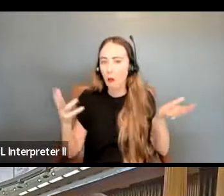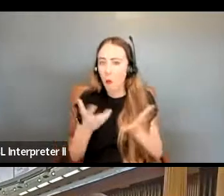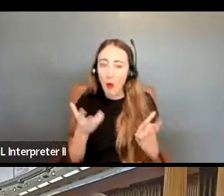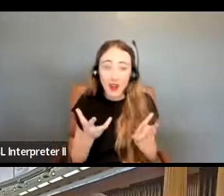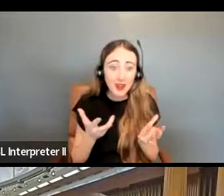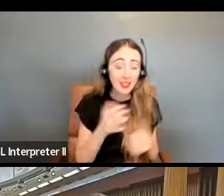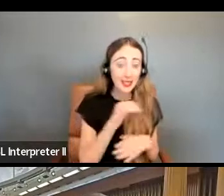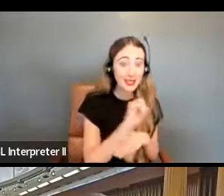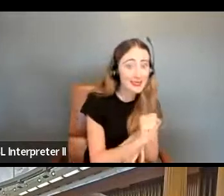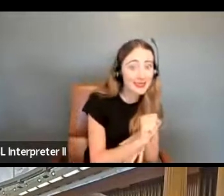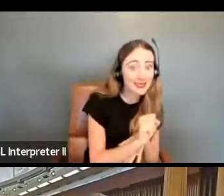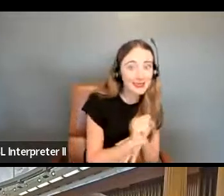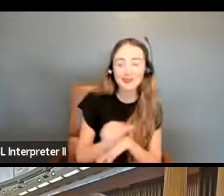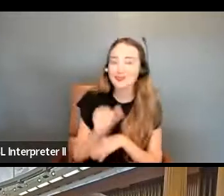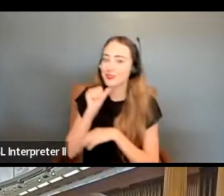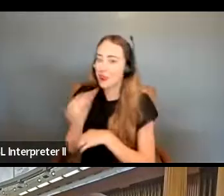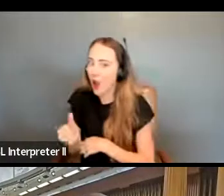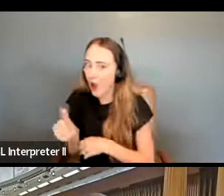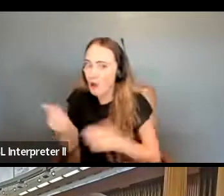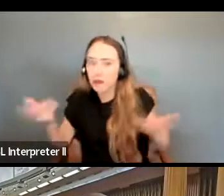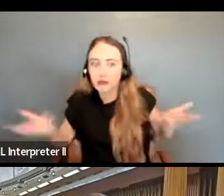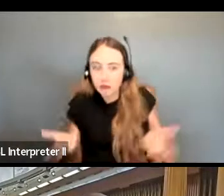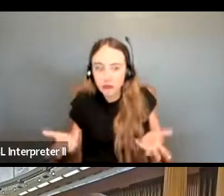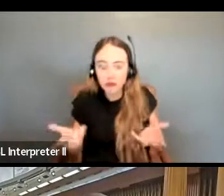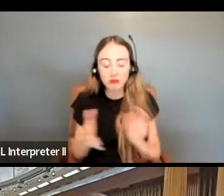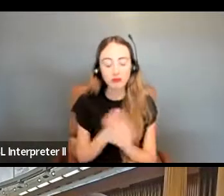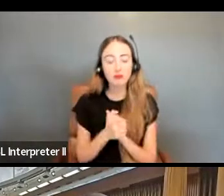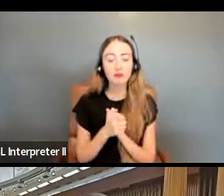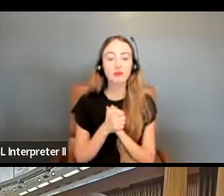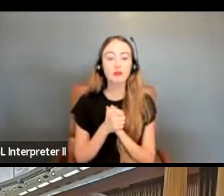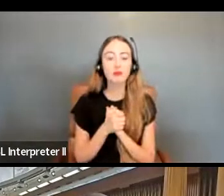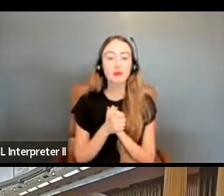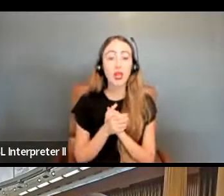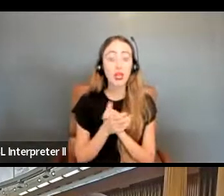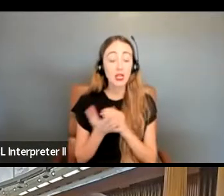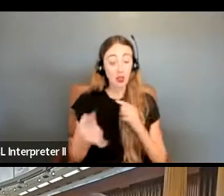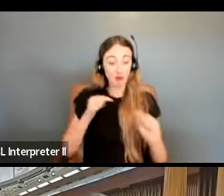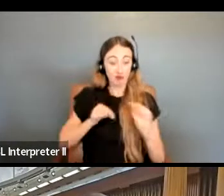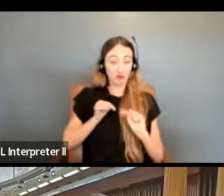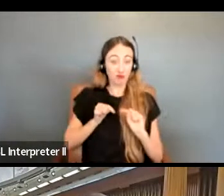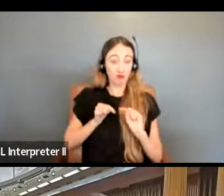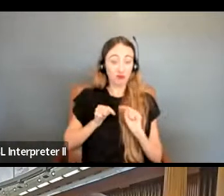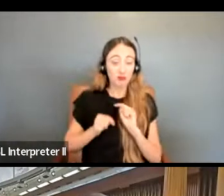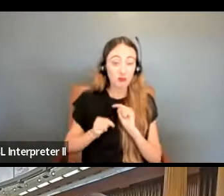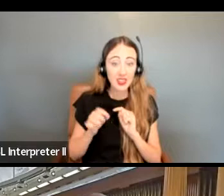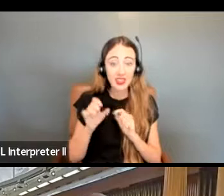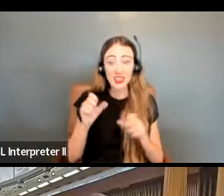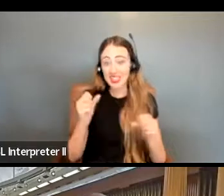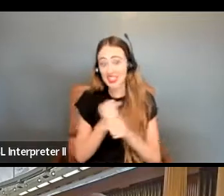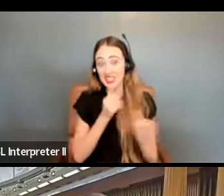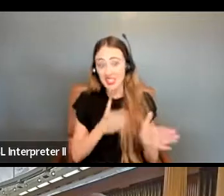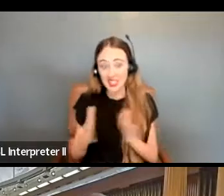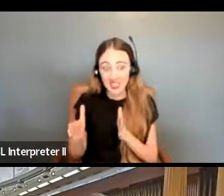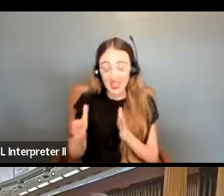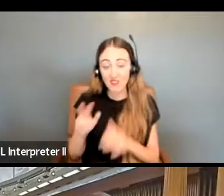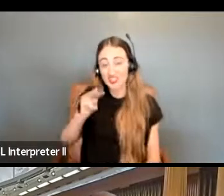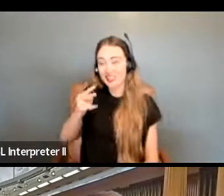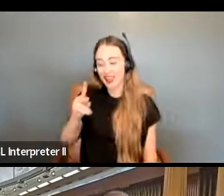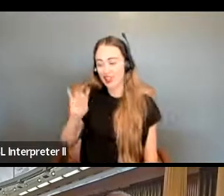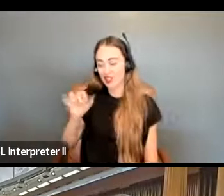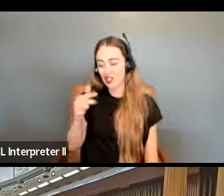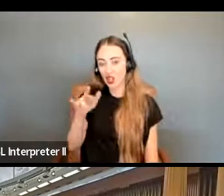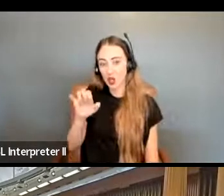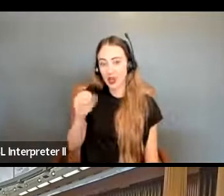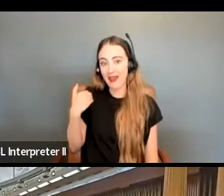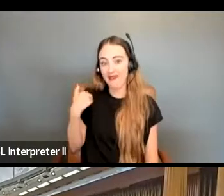is not going to do within penalties. I will just go back through the sentencing statistics for the second degree carrying a dangerous weapon, which